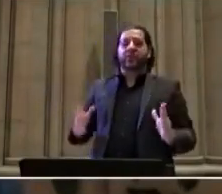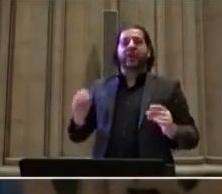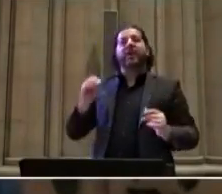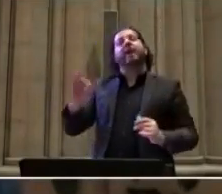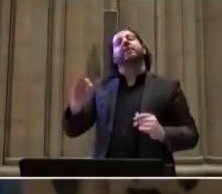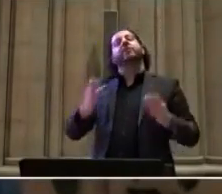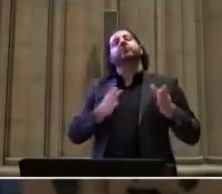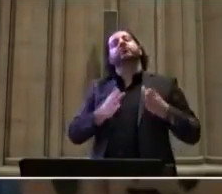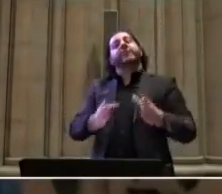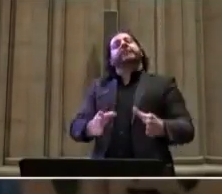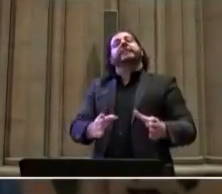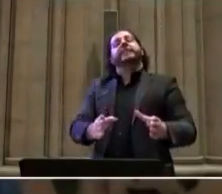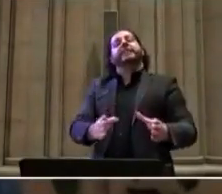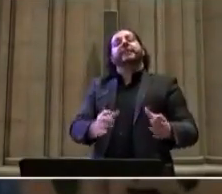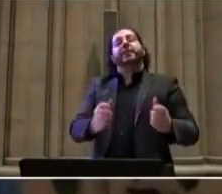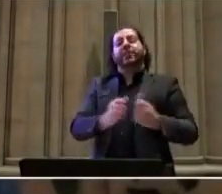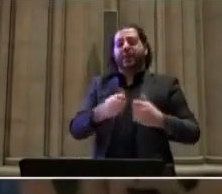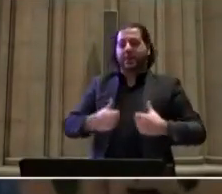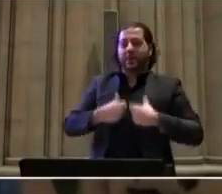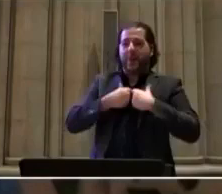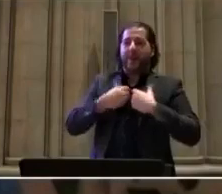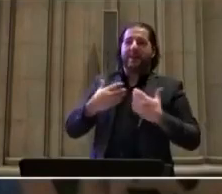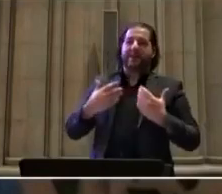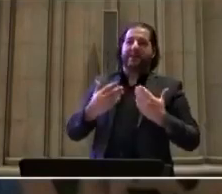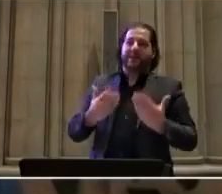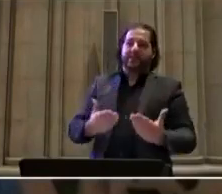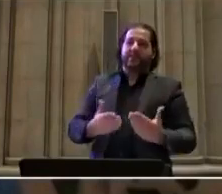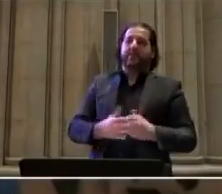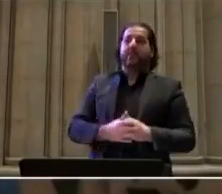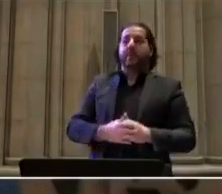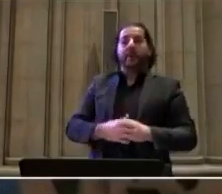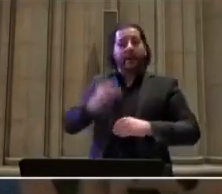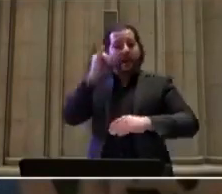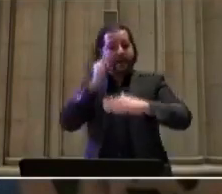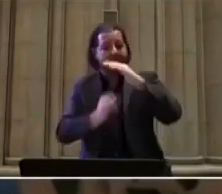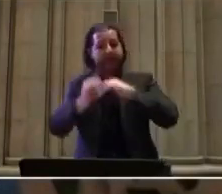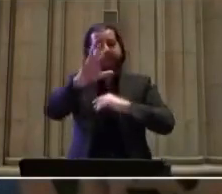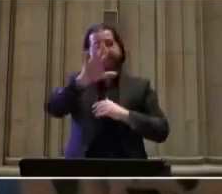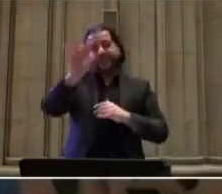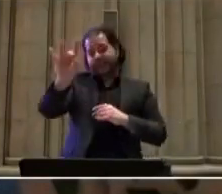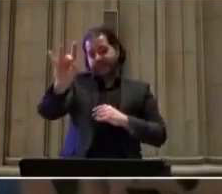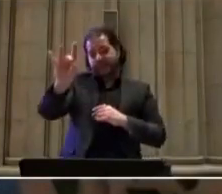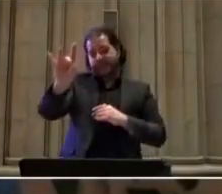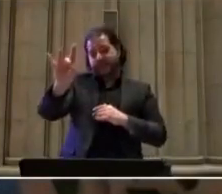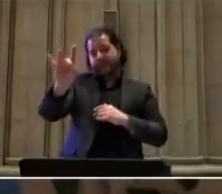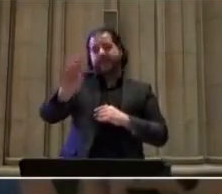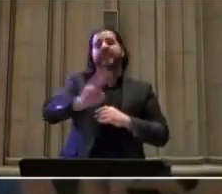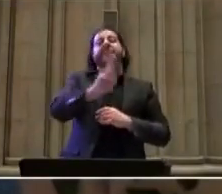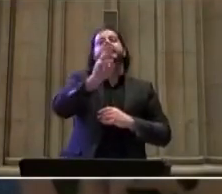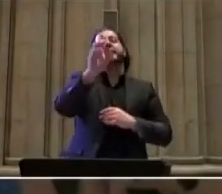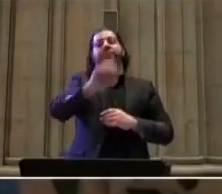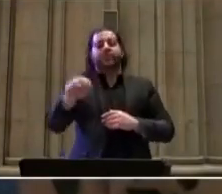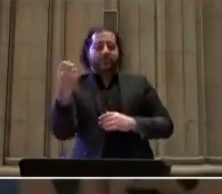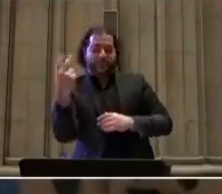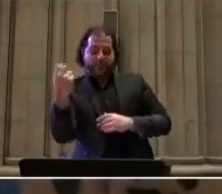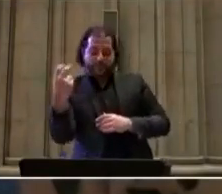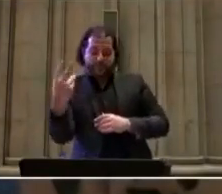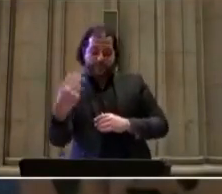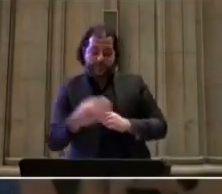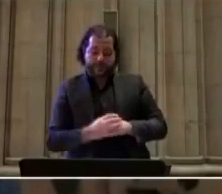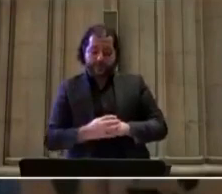of streets with dwellings. Isaiah 58, 6 to